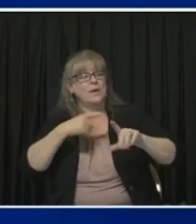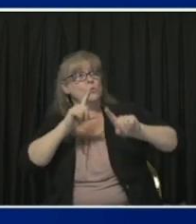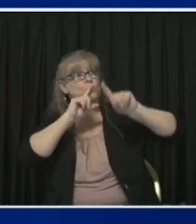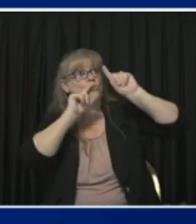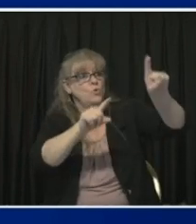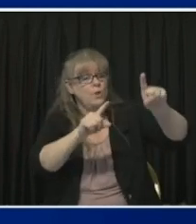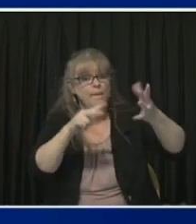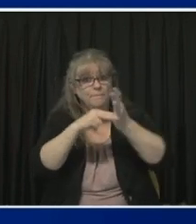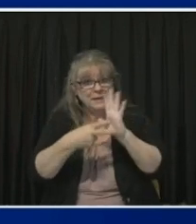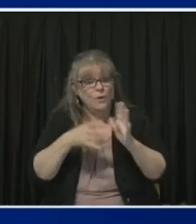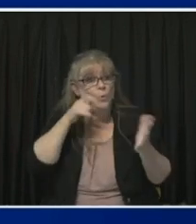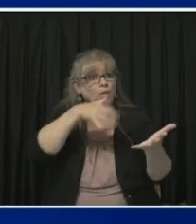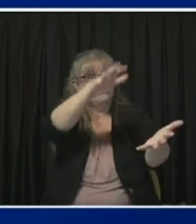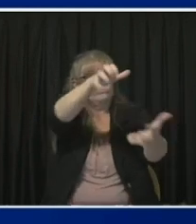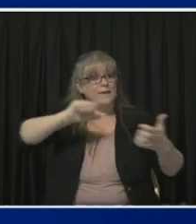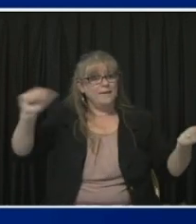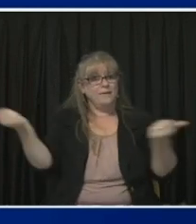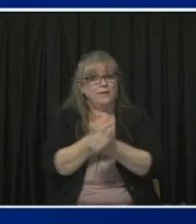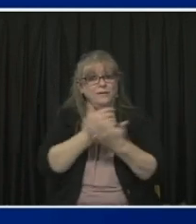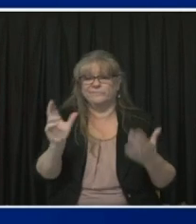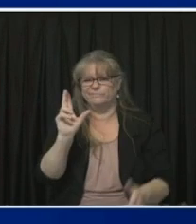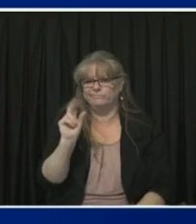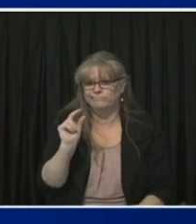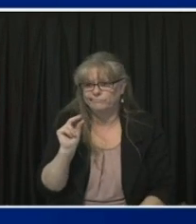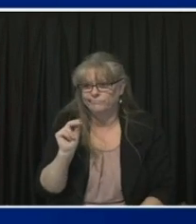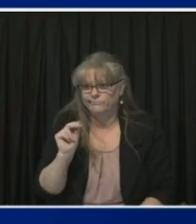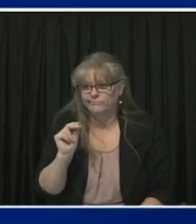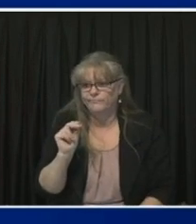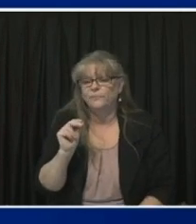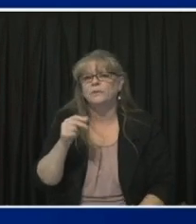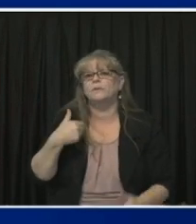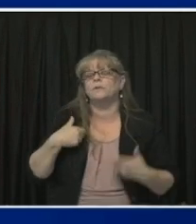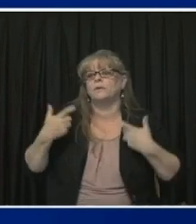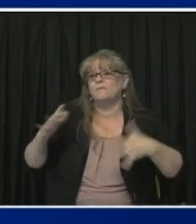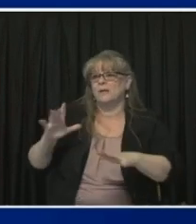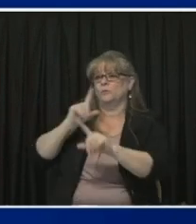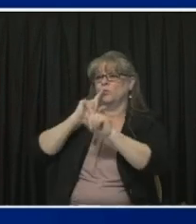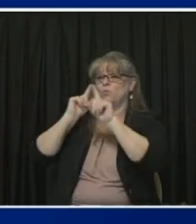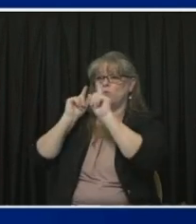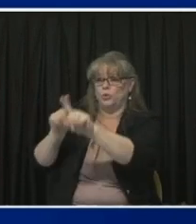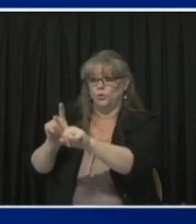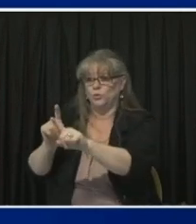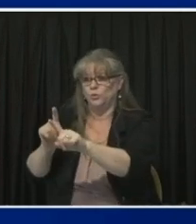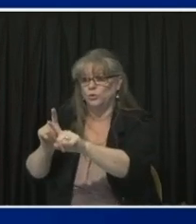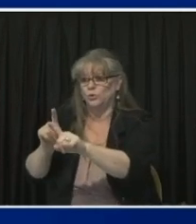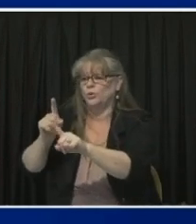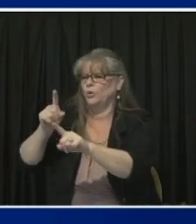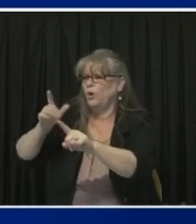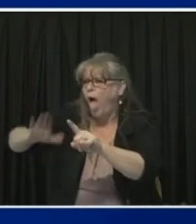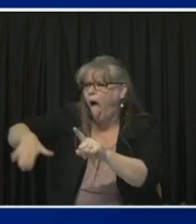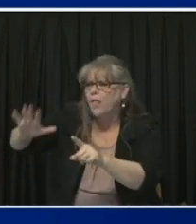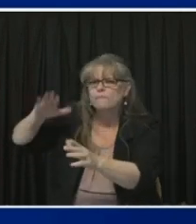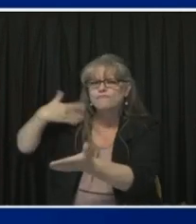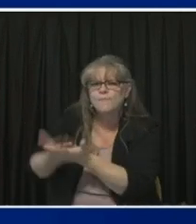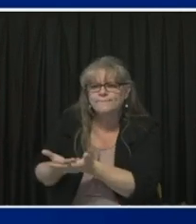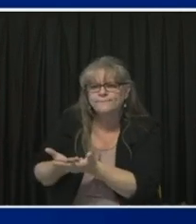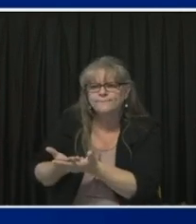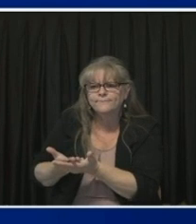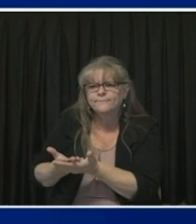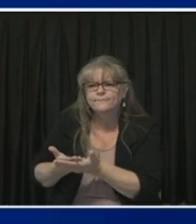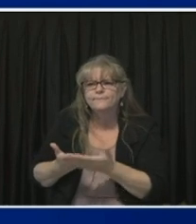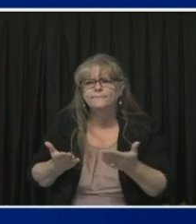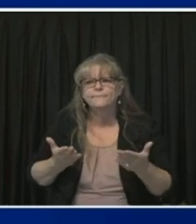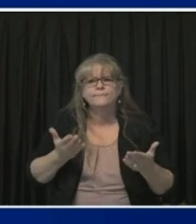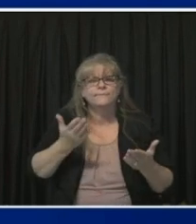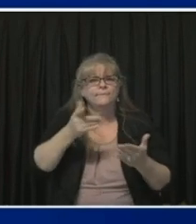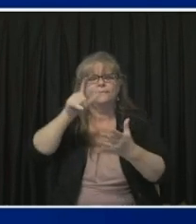of purchases that didn't happen, some are outright scams, some are inferior equipment, some need to be tested and verified,